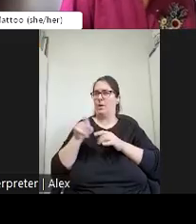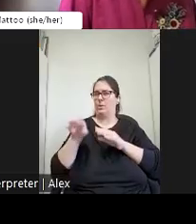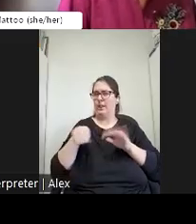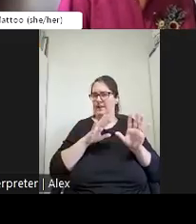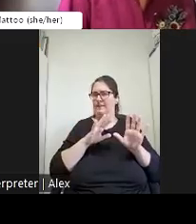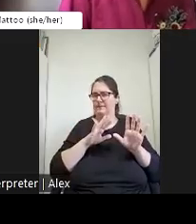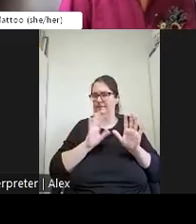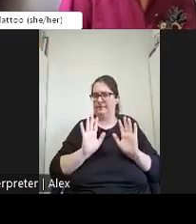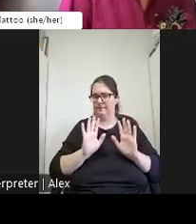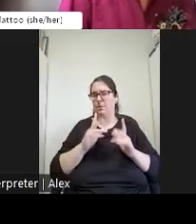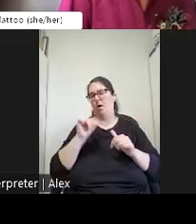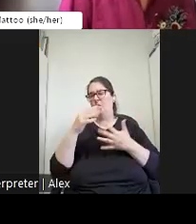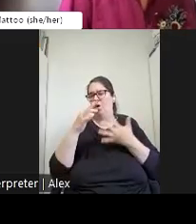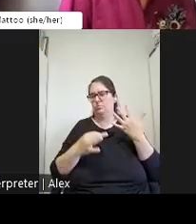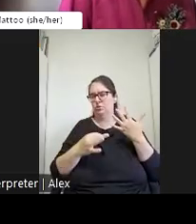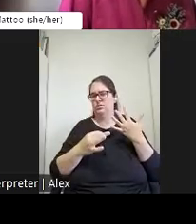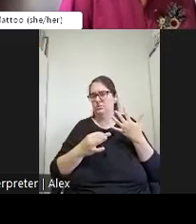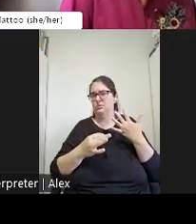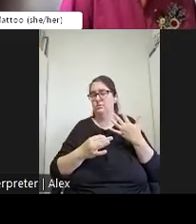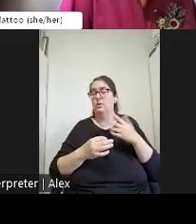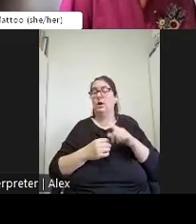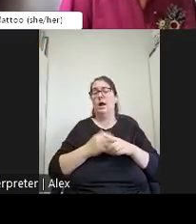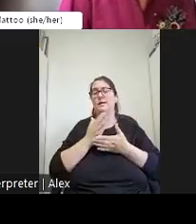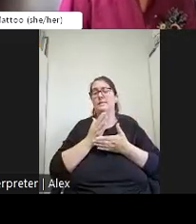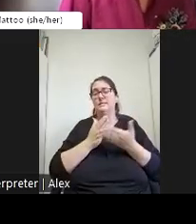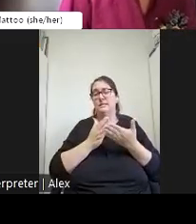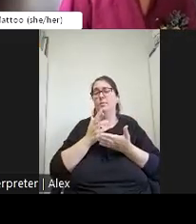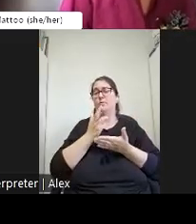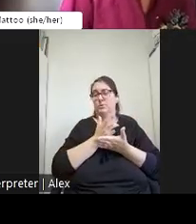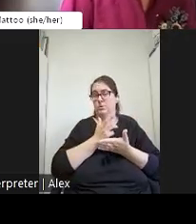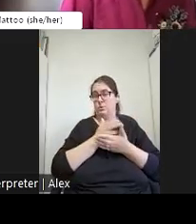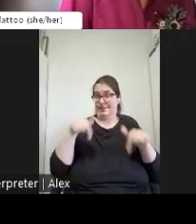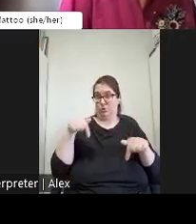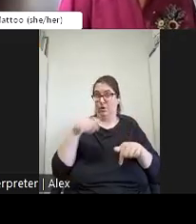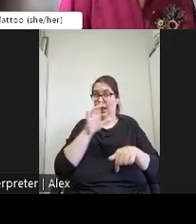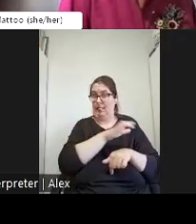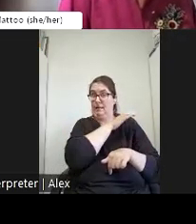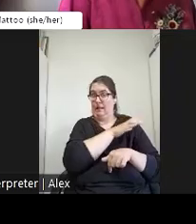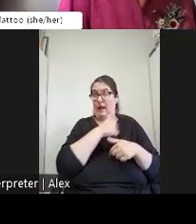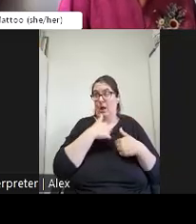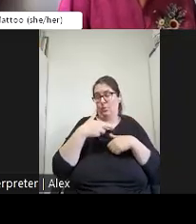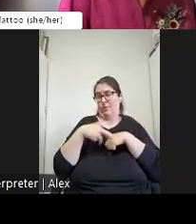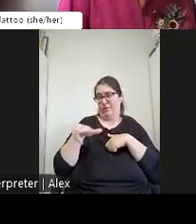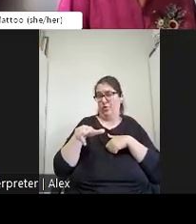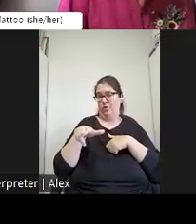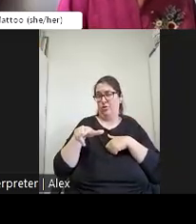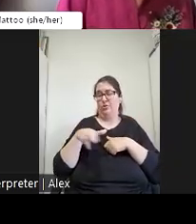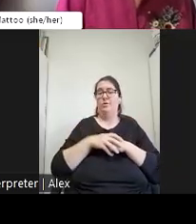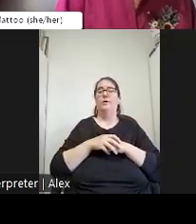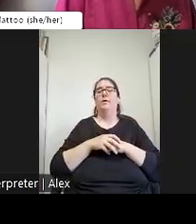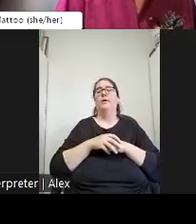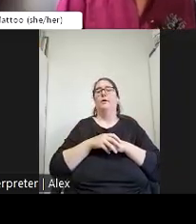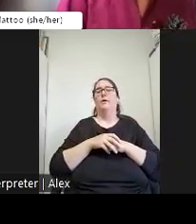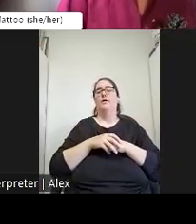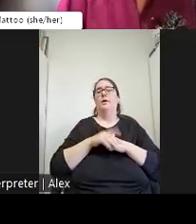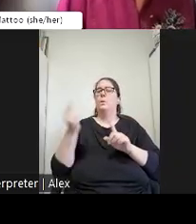and other options related to it. There are some resources here at the clinic I would refer you to as well. But